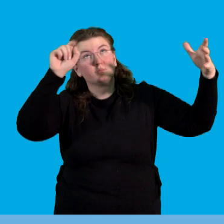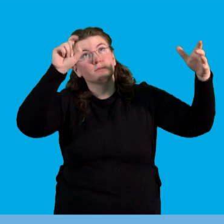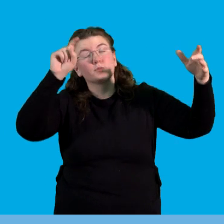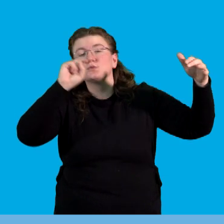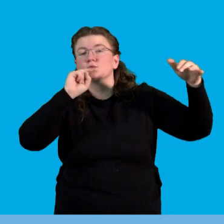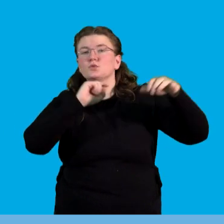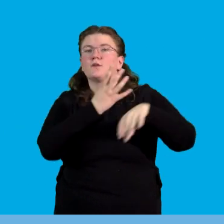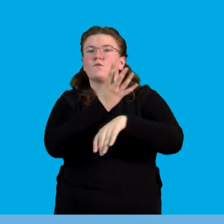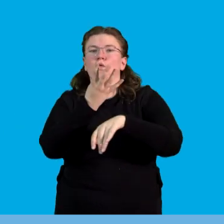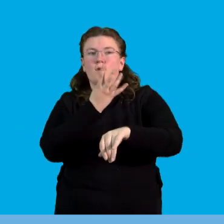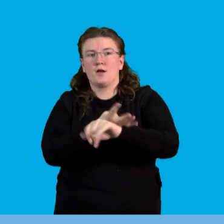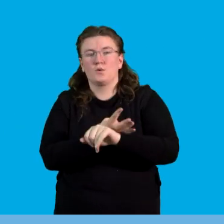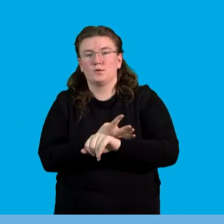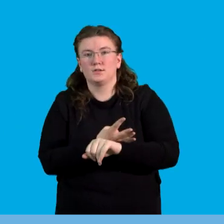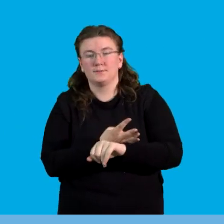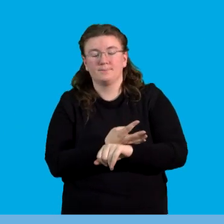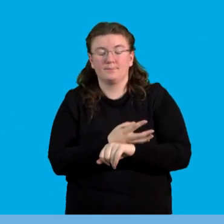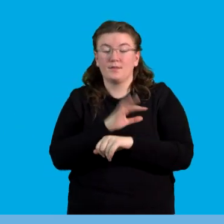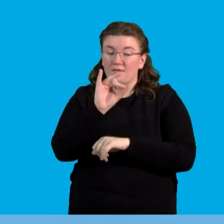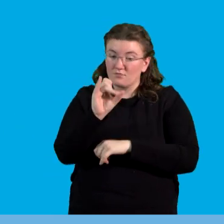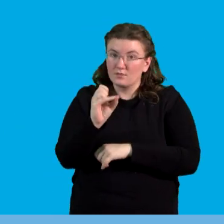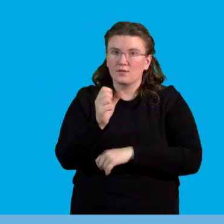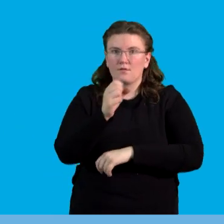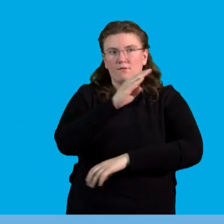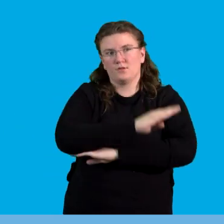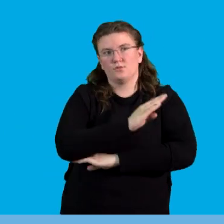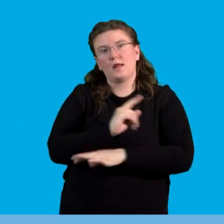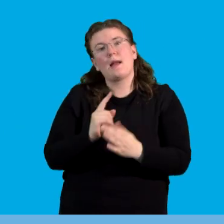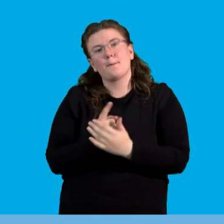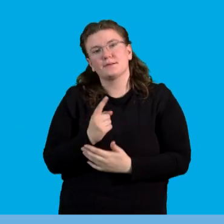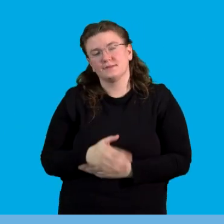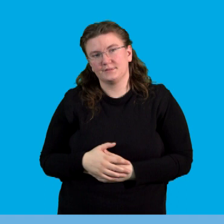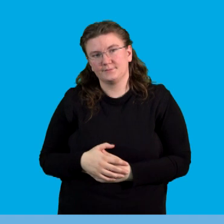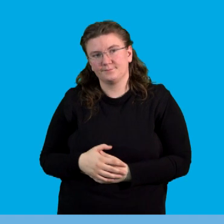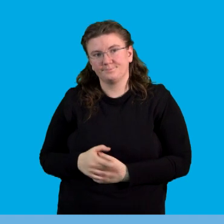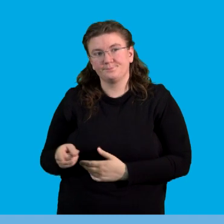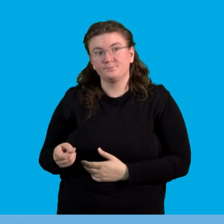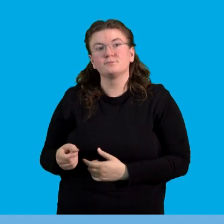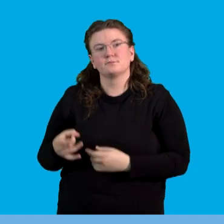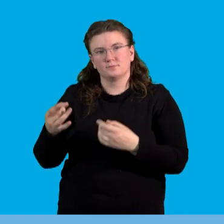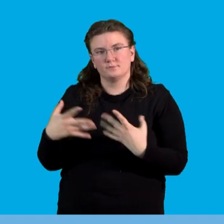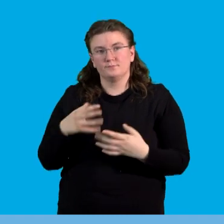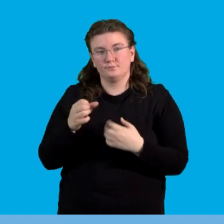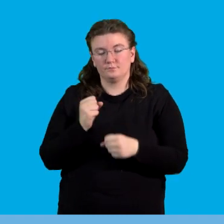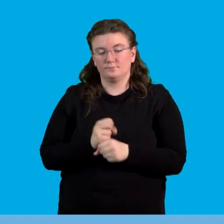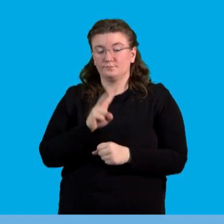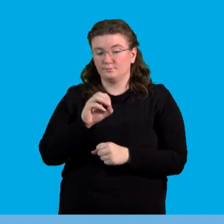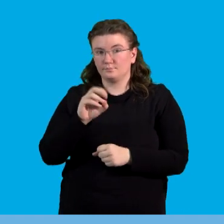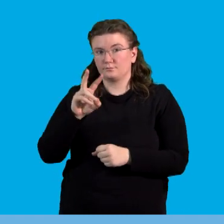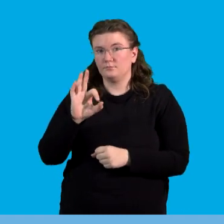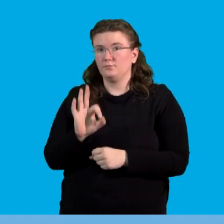is in use for 4 hours. So that happens every afternoon. Therefore, we are told that